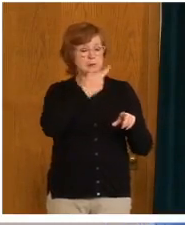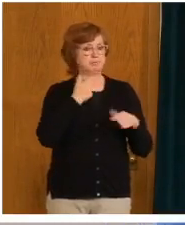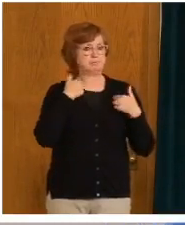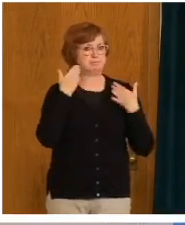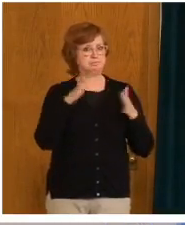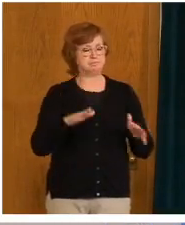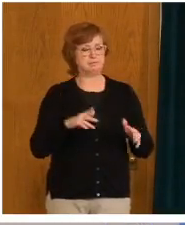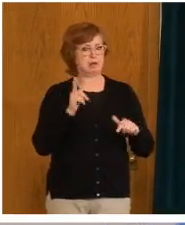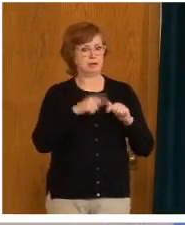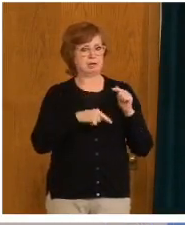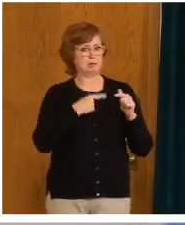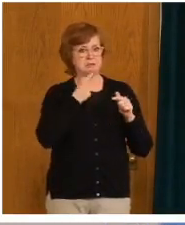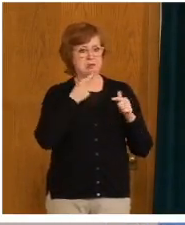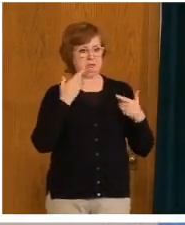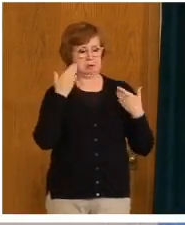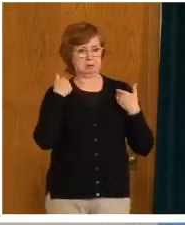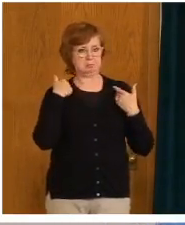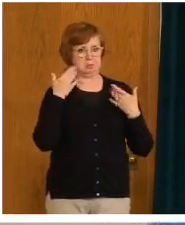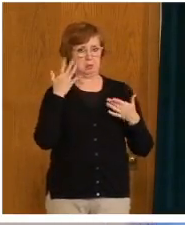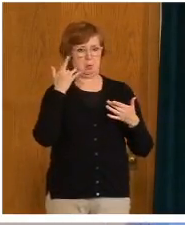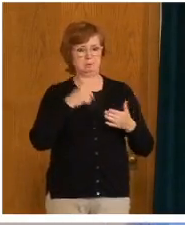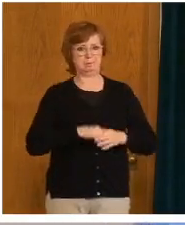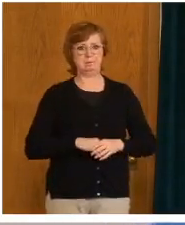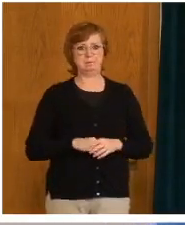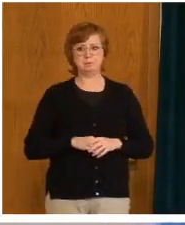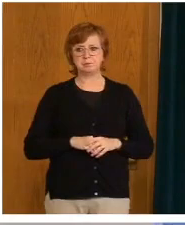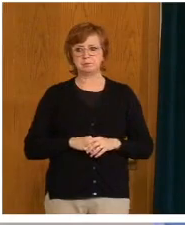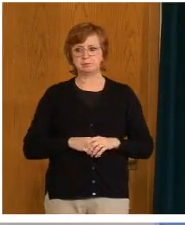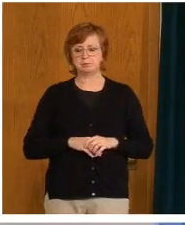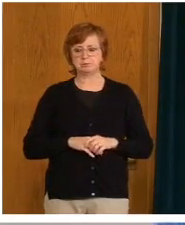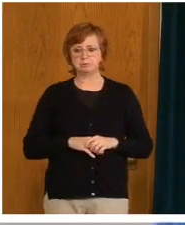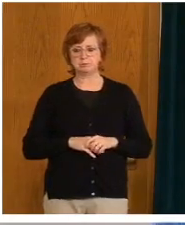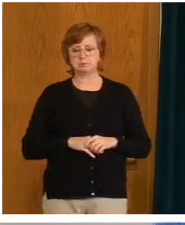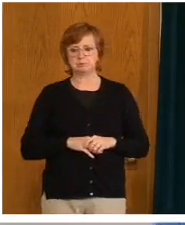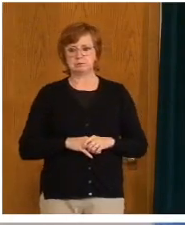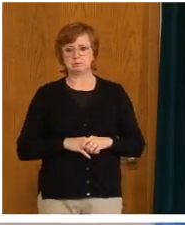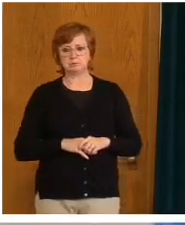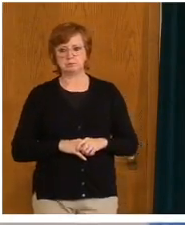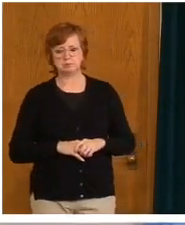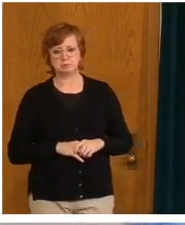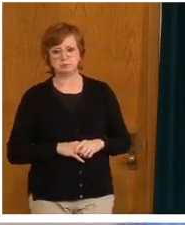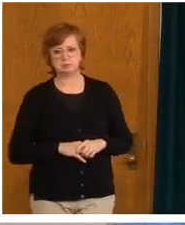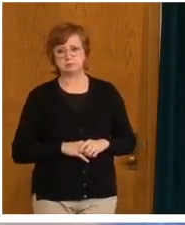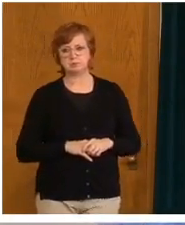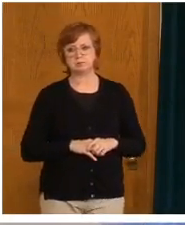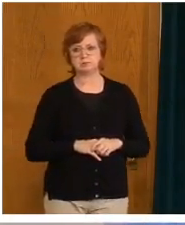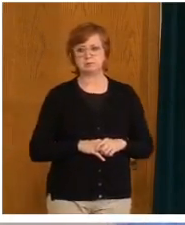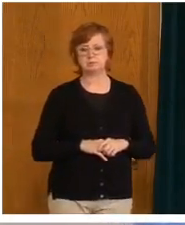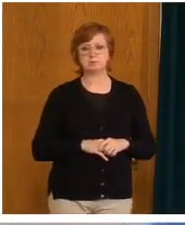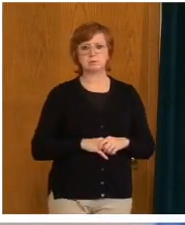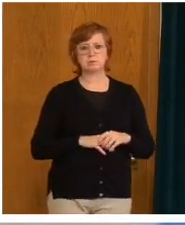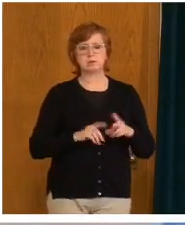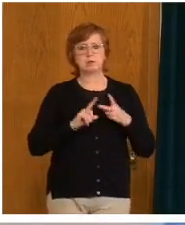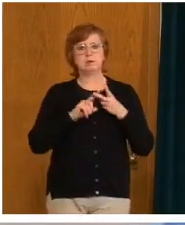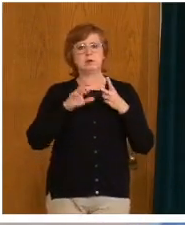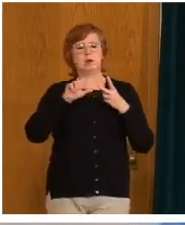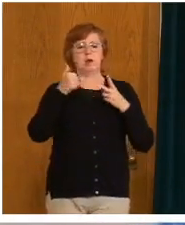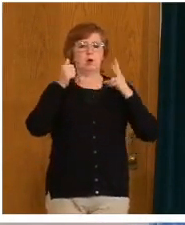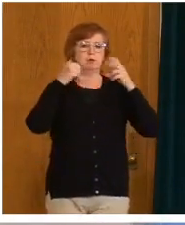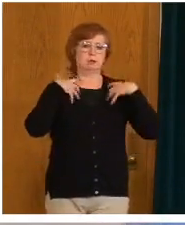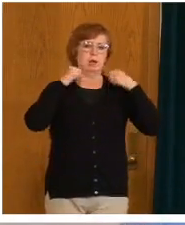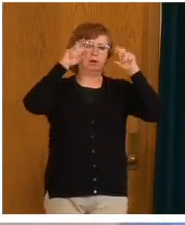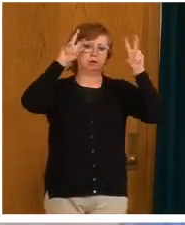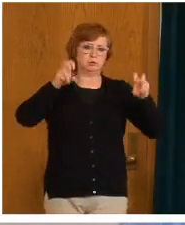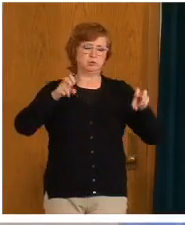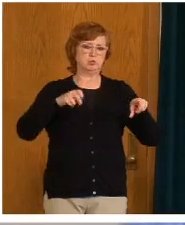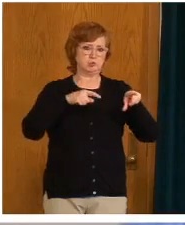reason or condition that prohibited them from doing so. Or to Dr. Shahab's point, they may have had other comorbidities